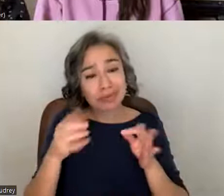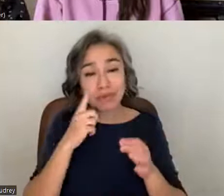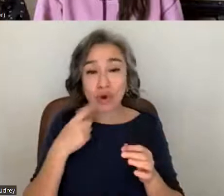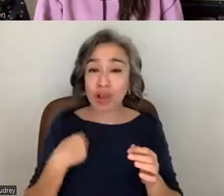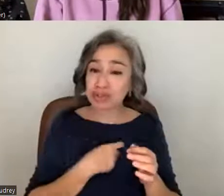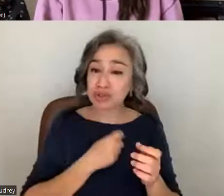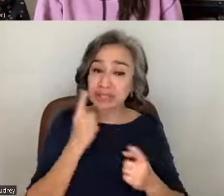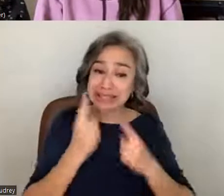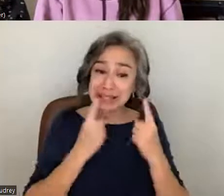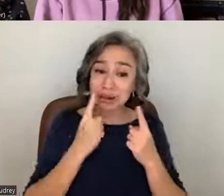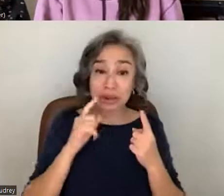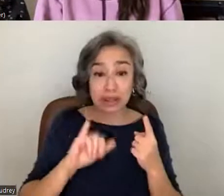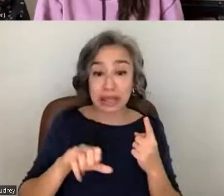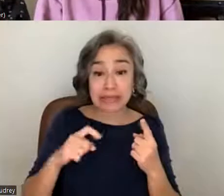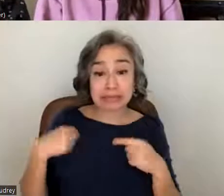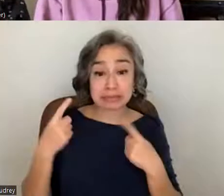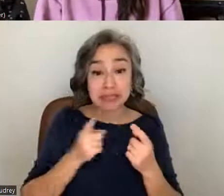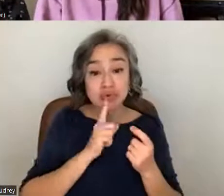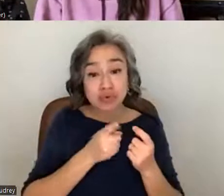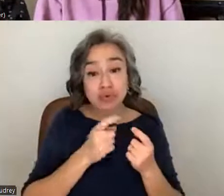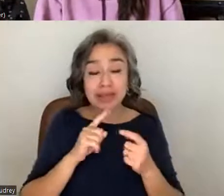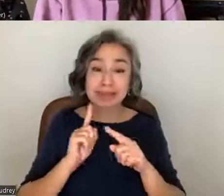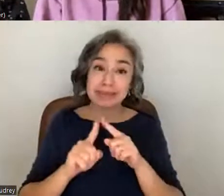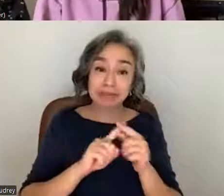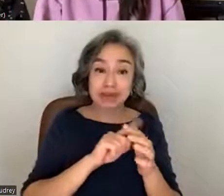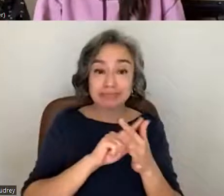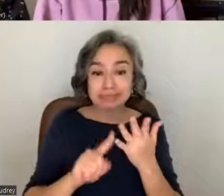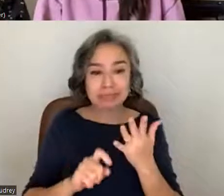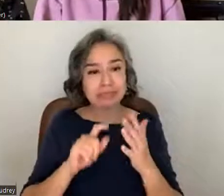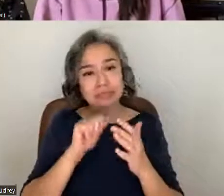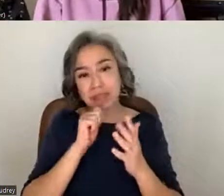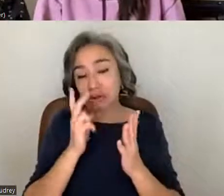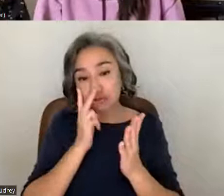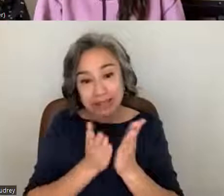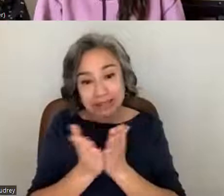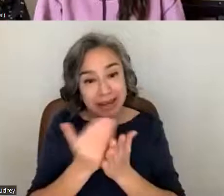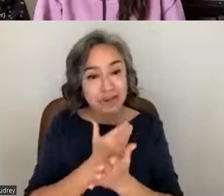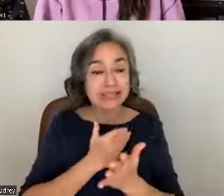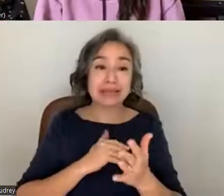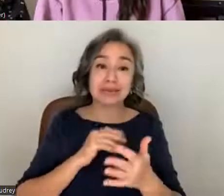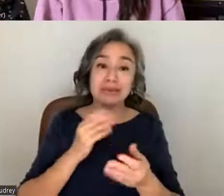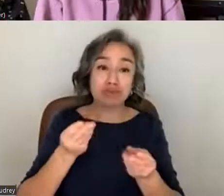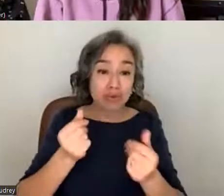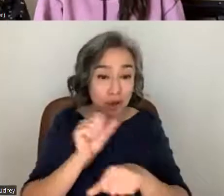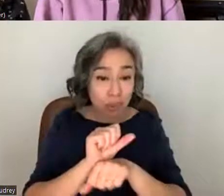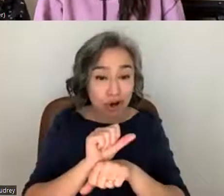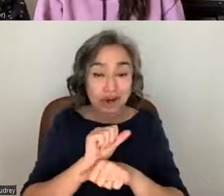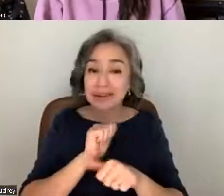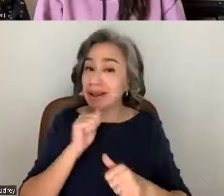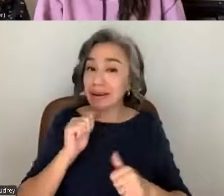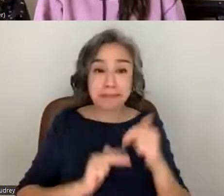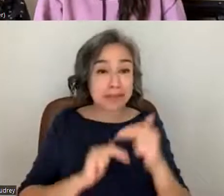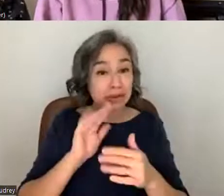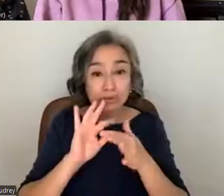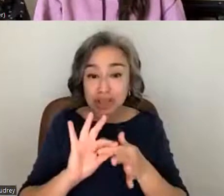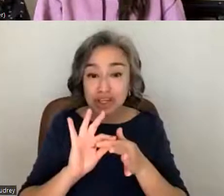across all of your reflections, how that lack of transparency, the lack of groundwork, the lack of relationship building can really impinge upon